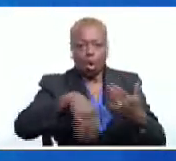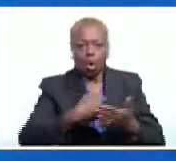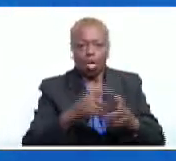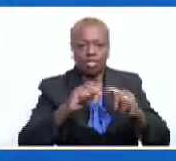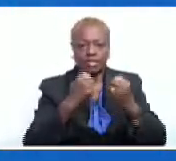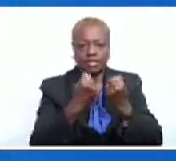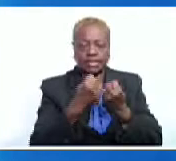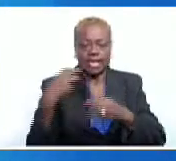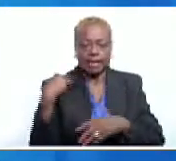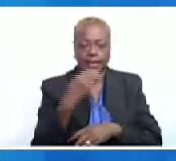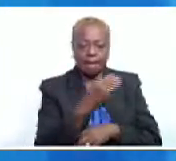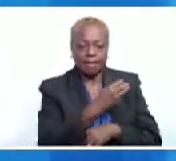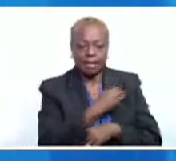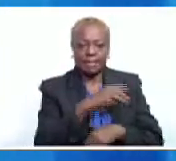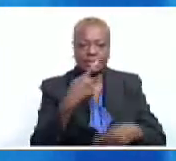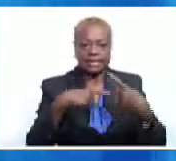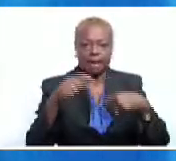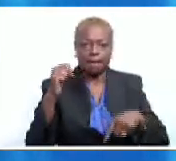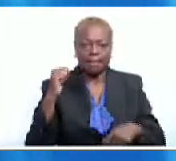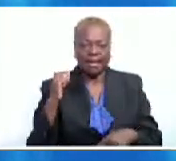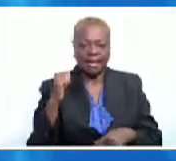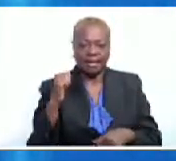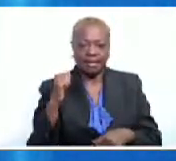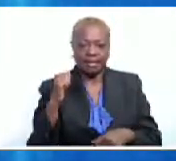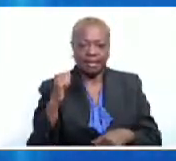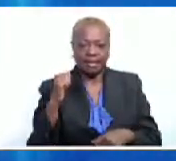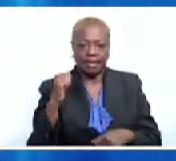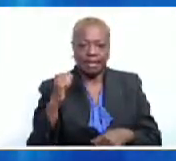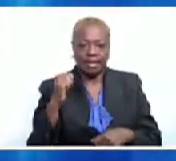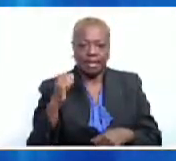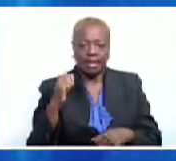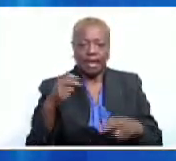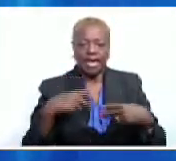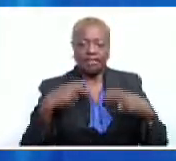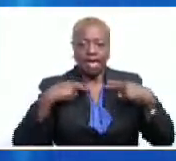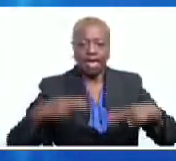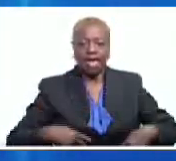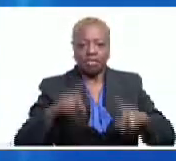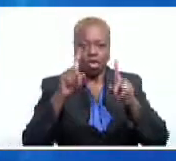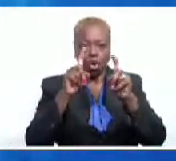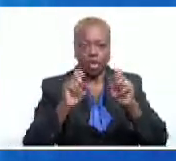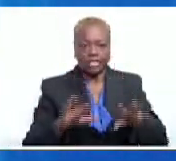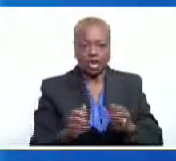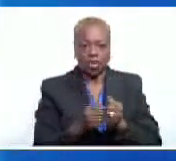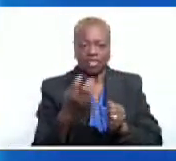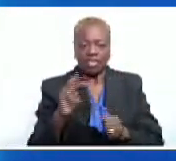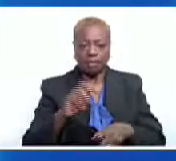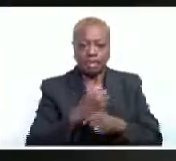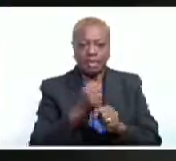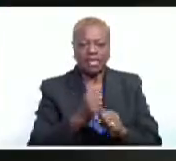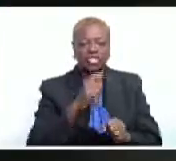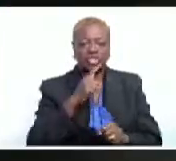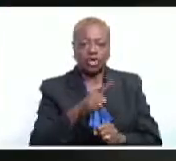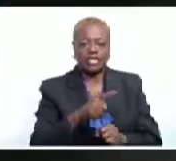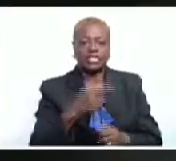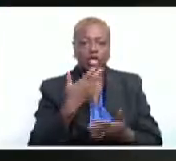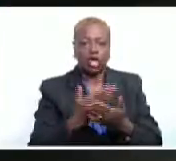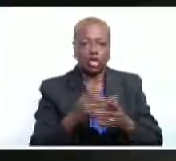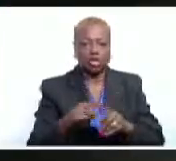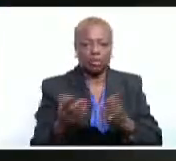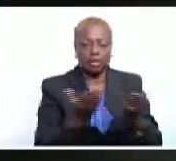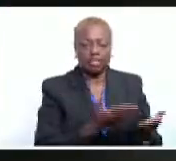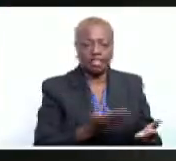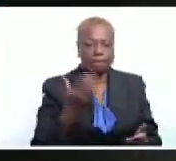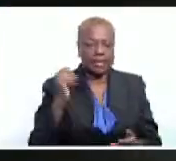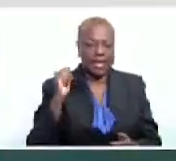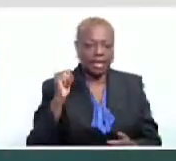before we had them come back and done a short health questionnaire with them to make sure that all was good to bring them back. We are